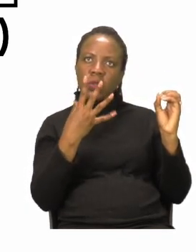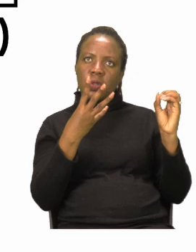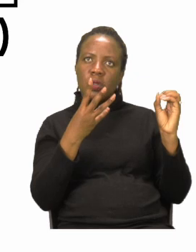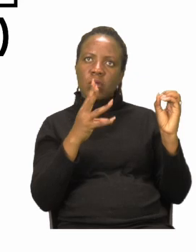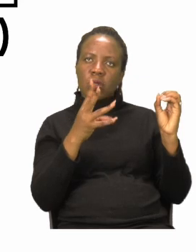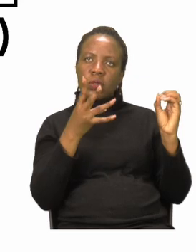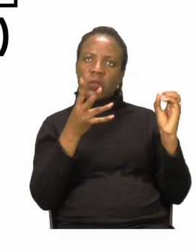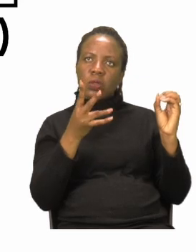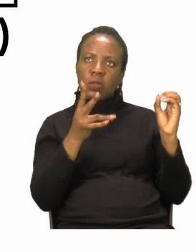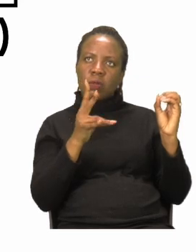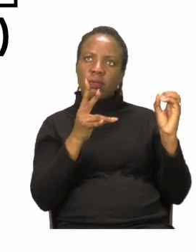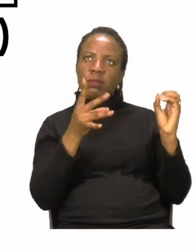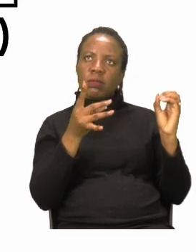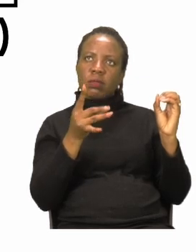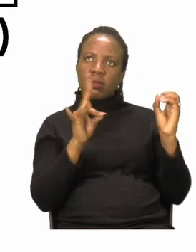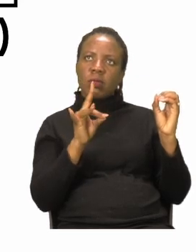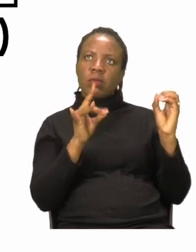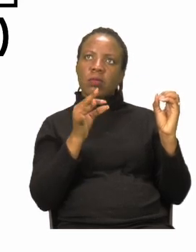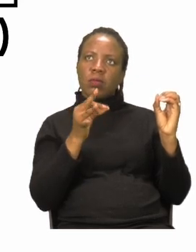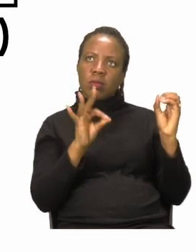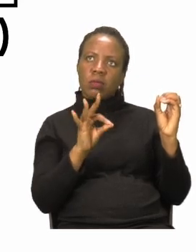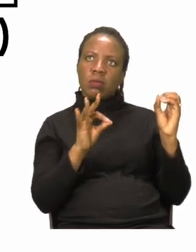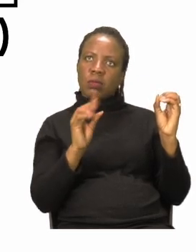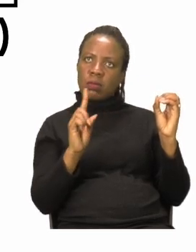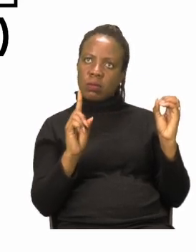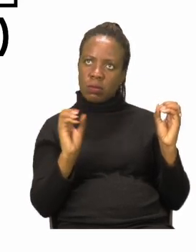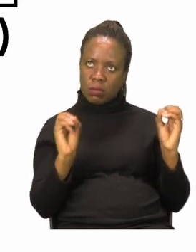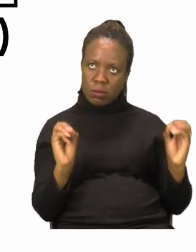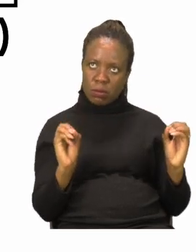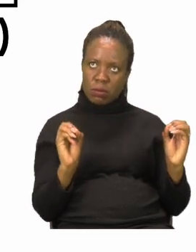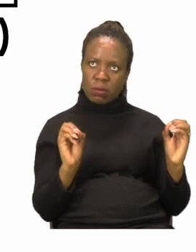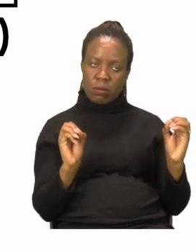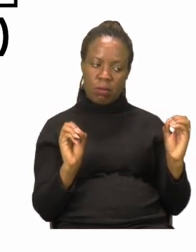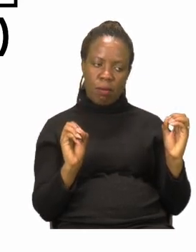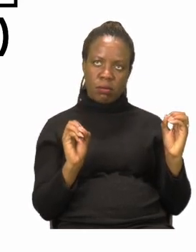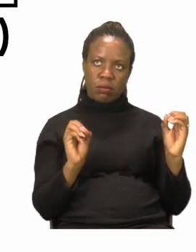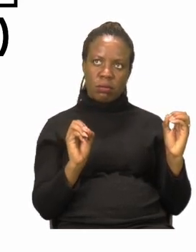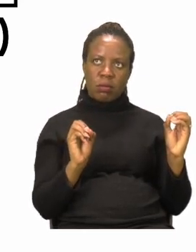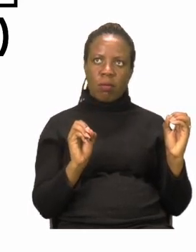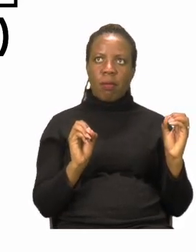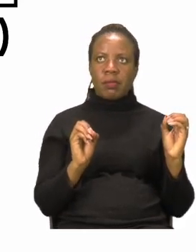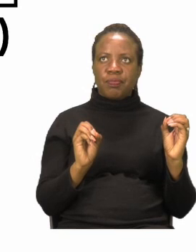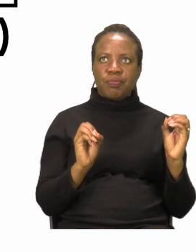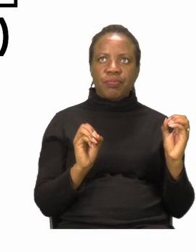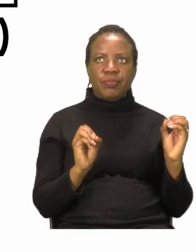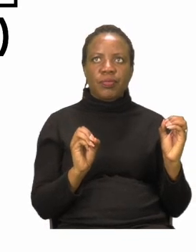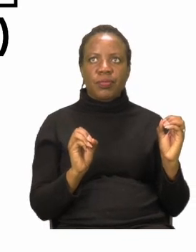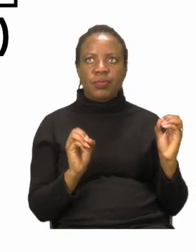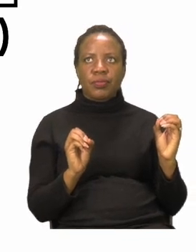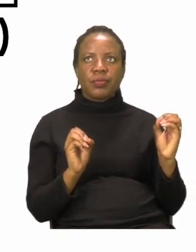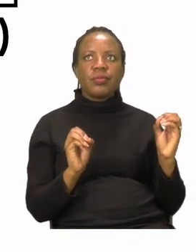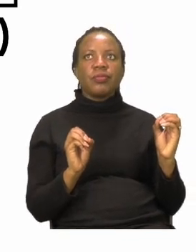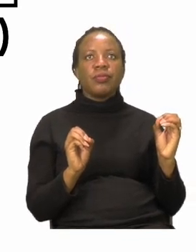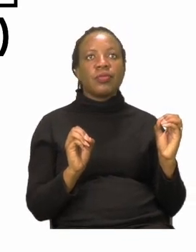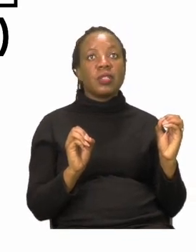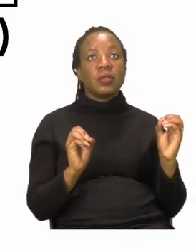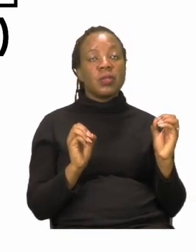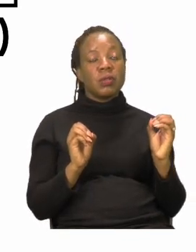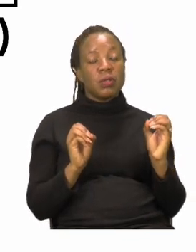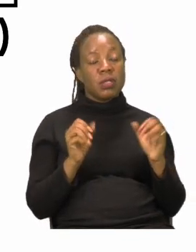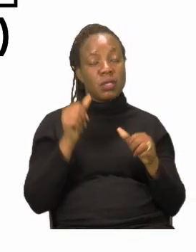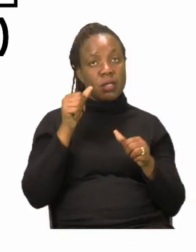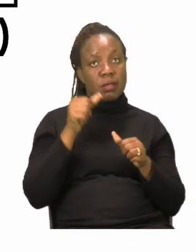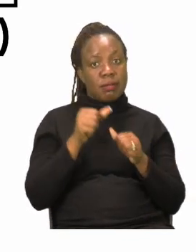5, 6, 7, 8, 9, 10. Remember, we are rounding off to the